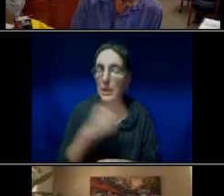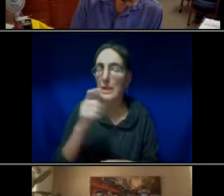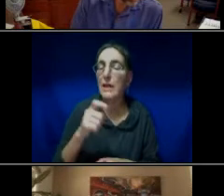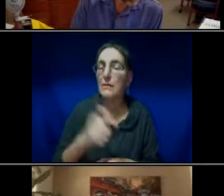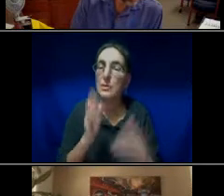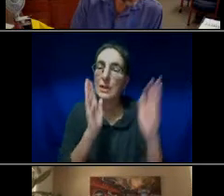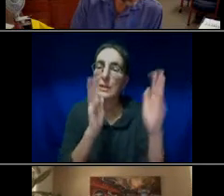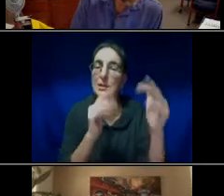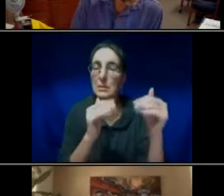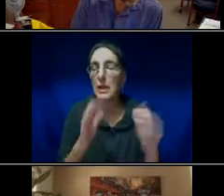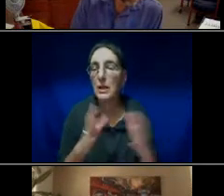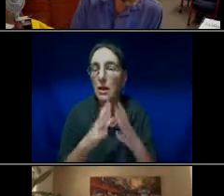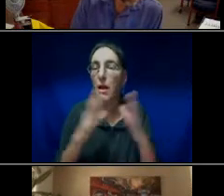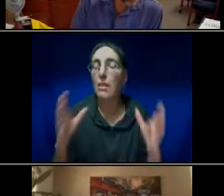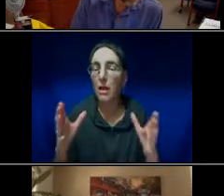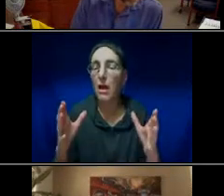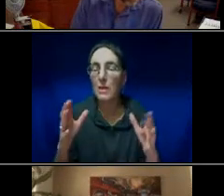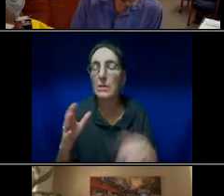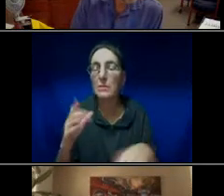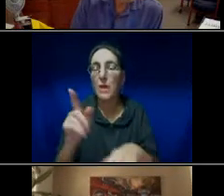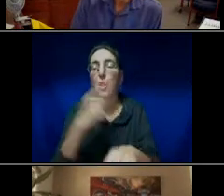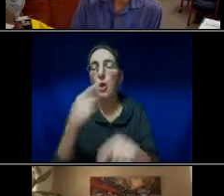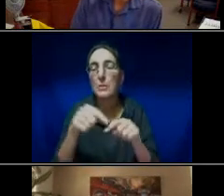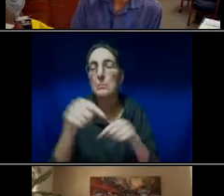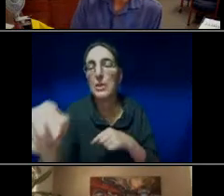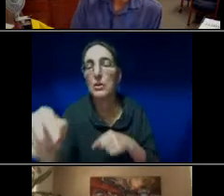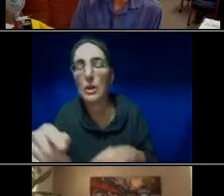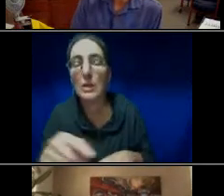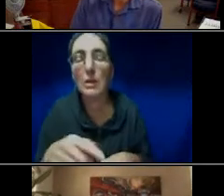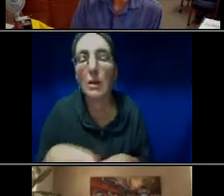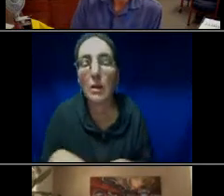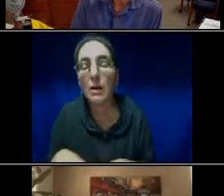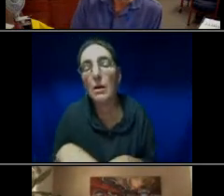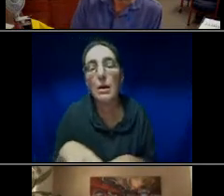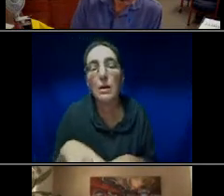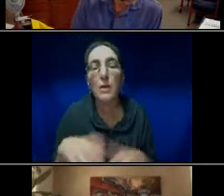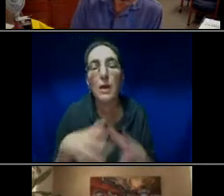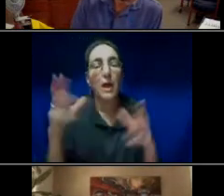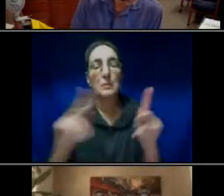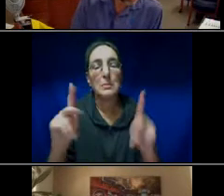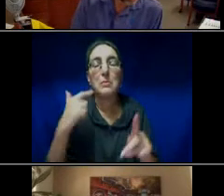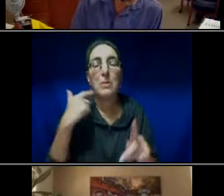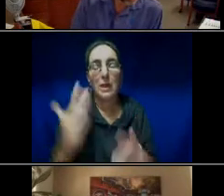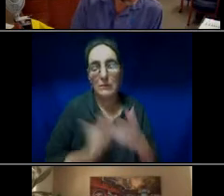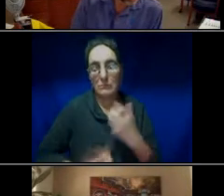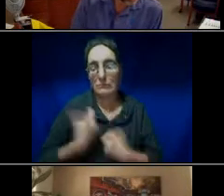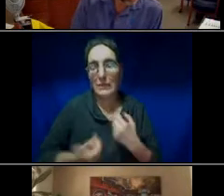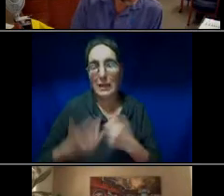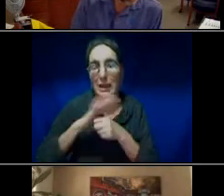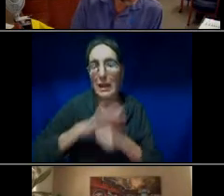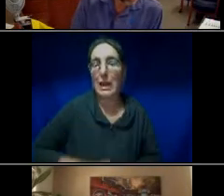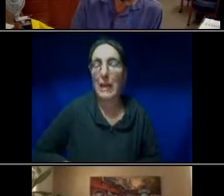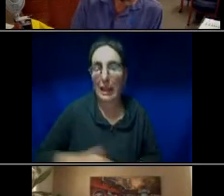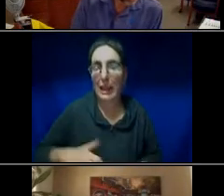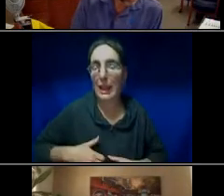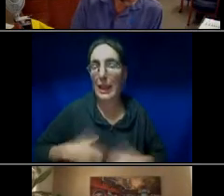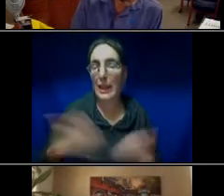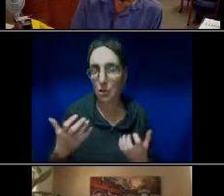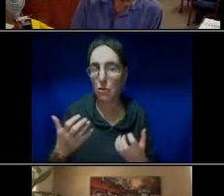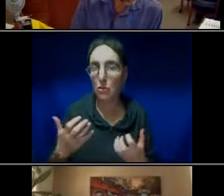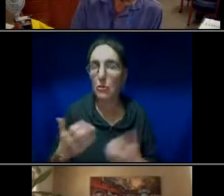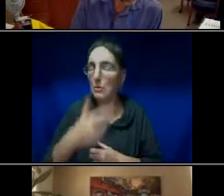a long period of venting from a lot of people who have a lot of pent up anger over the decades of transportation injustices